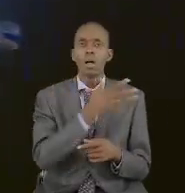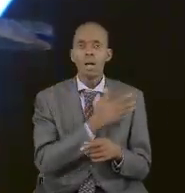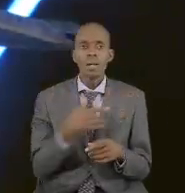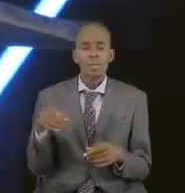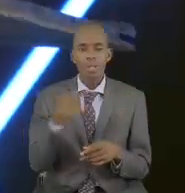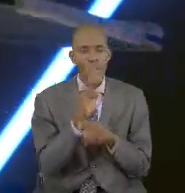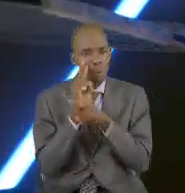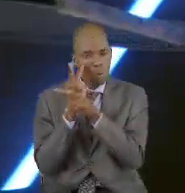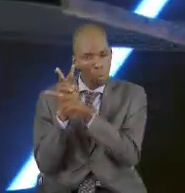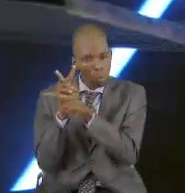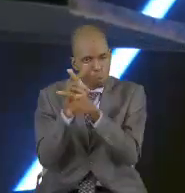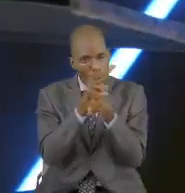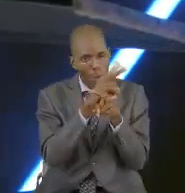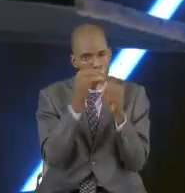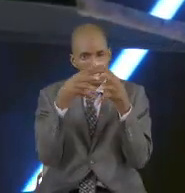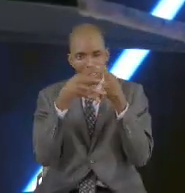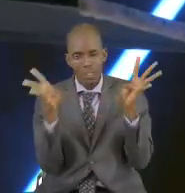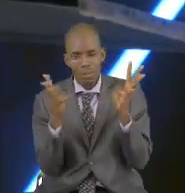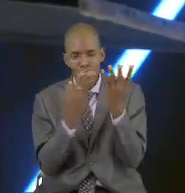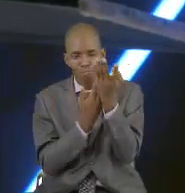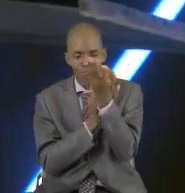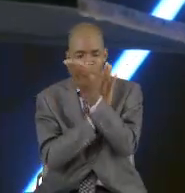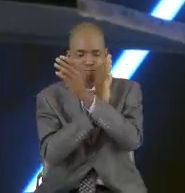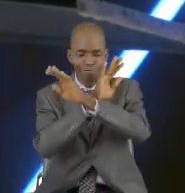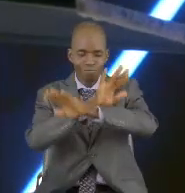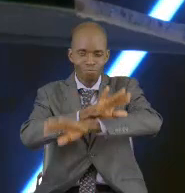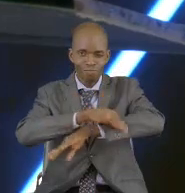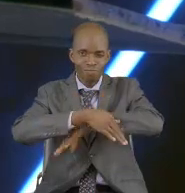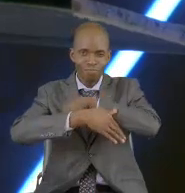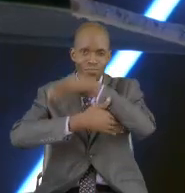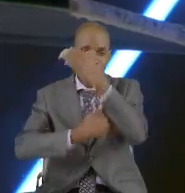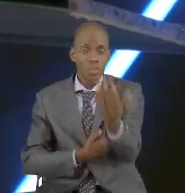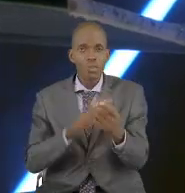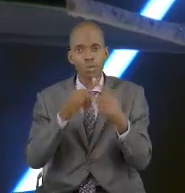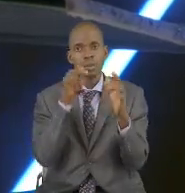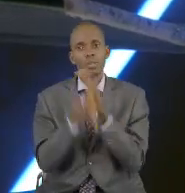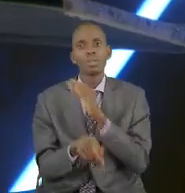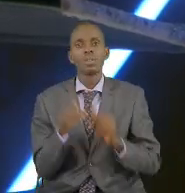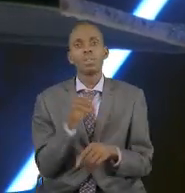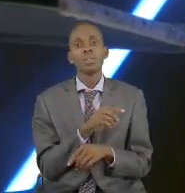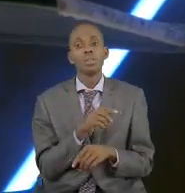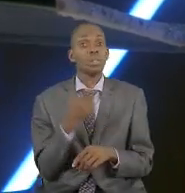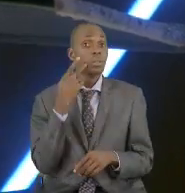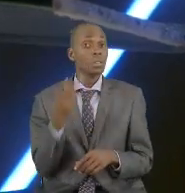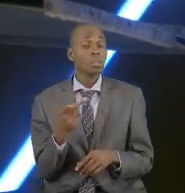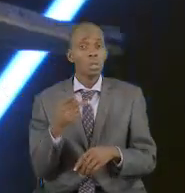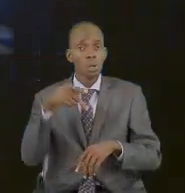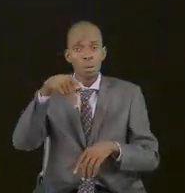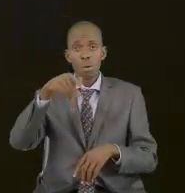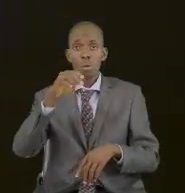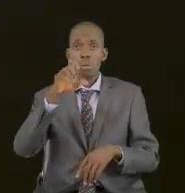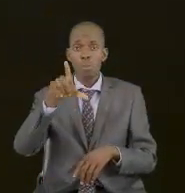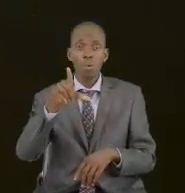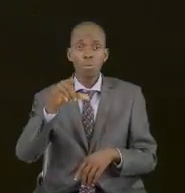and night to kill him. Even though the persecution arose to that level, he wasn't afraid. But look at